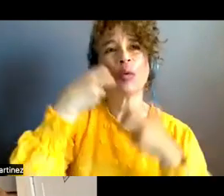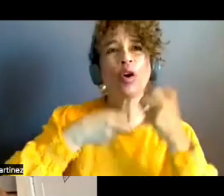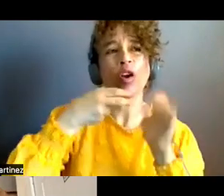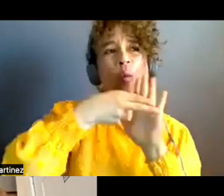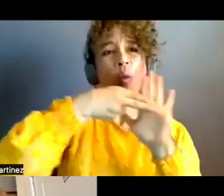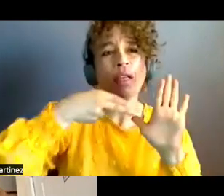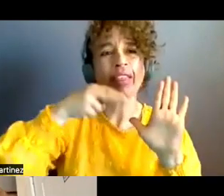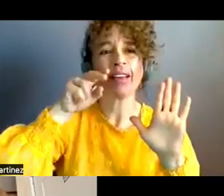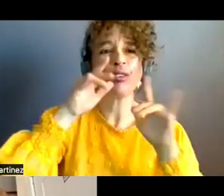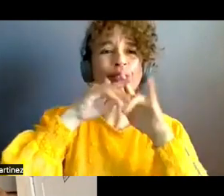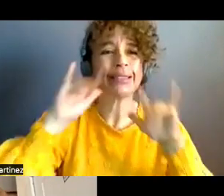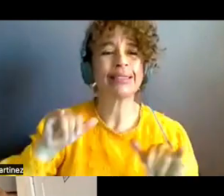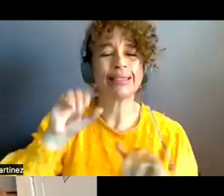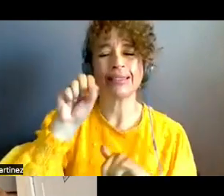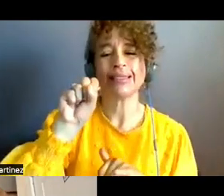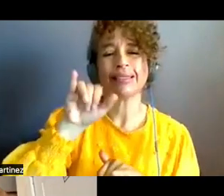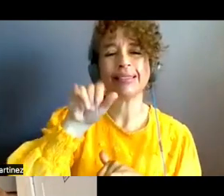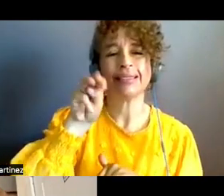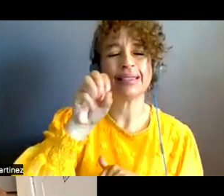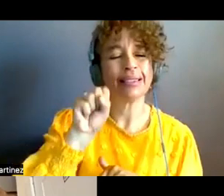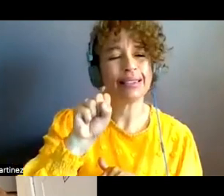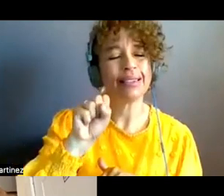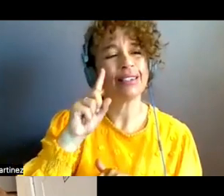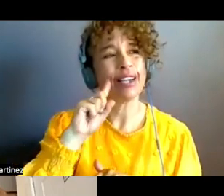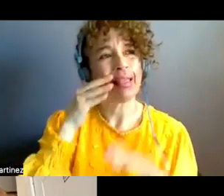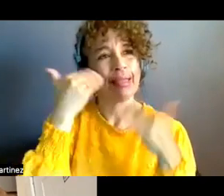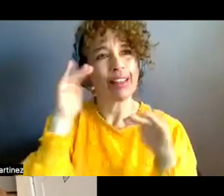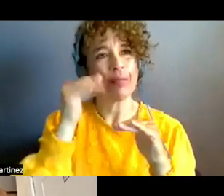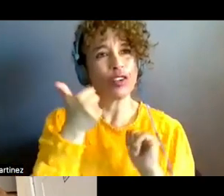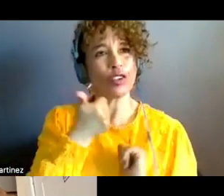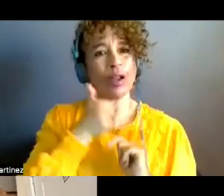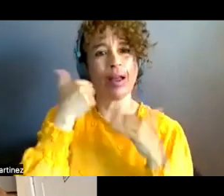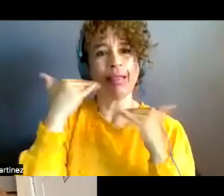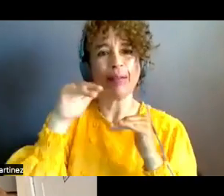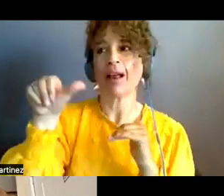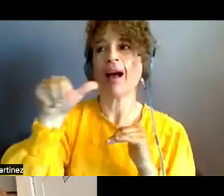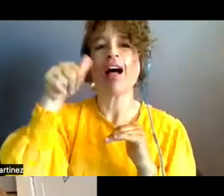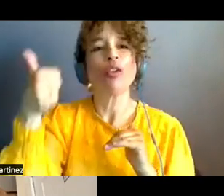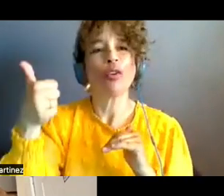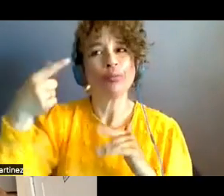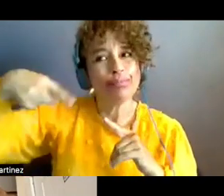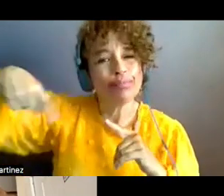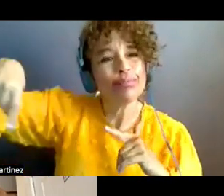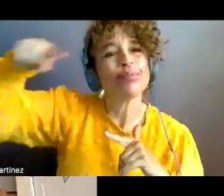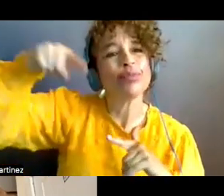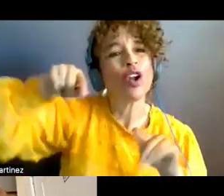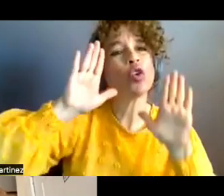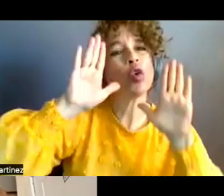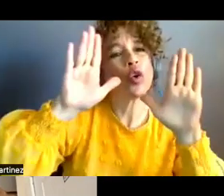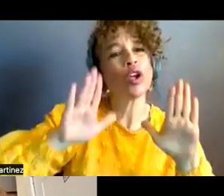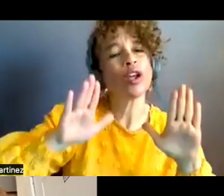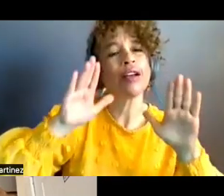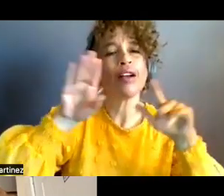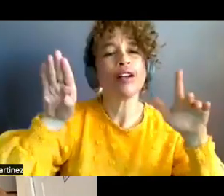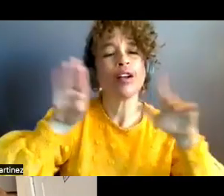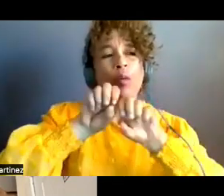just limit ourselves and we limit others sometimes. It's great that you're breaking that